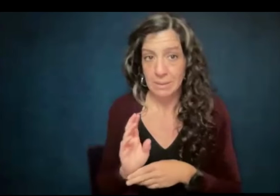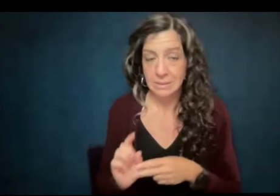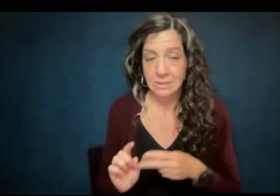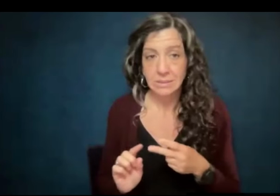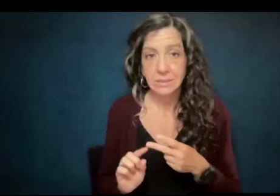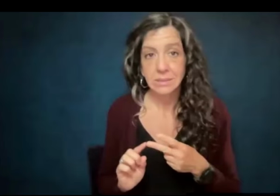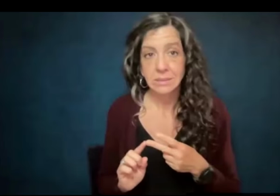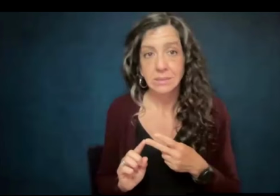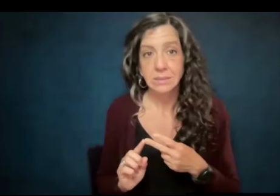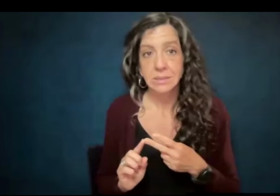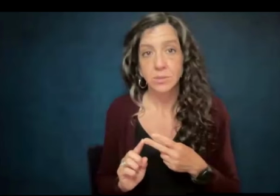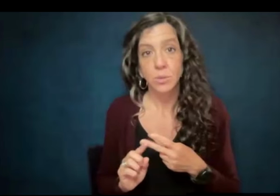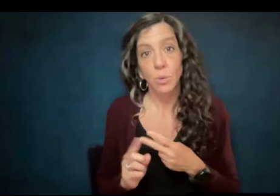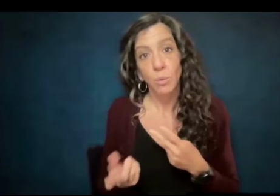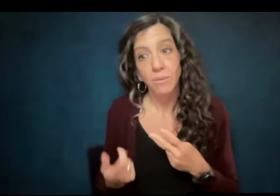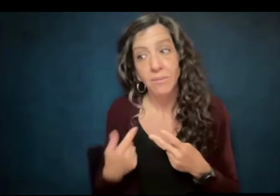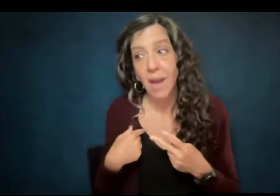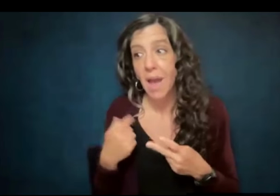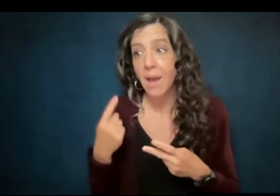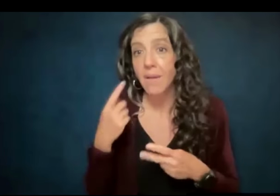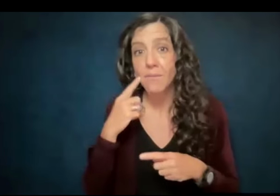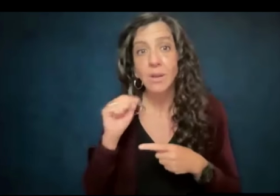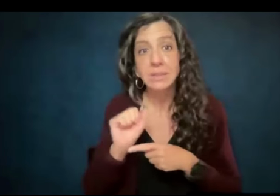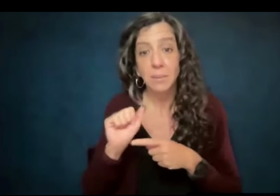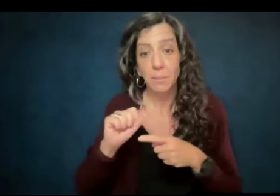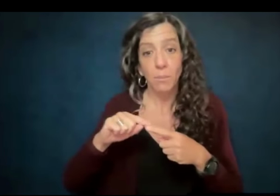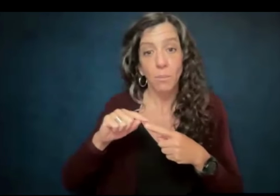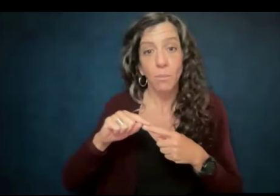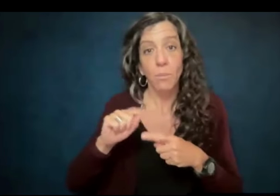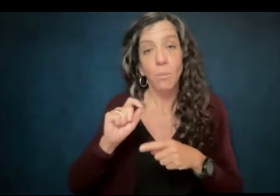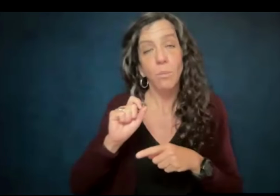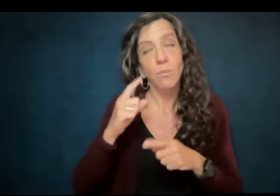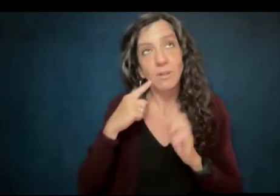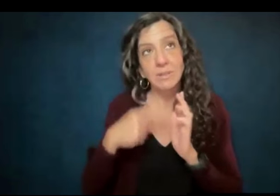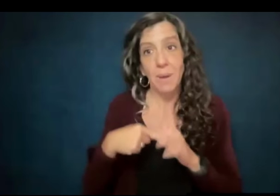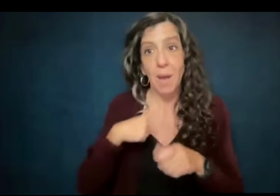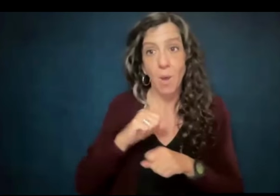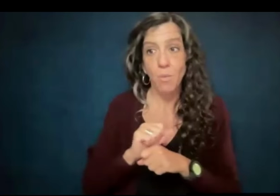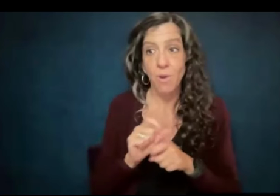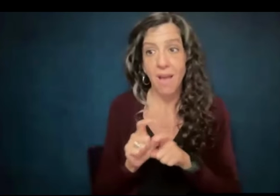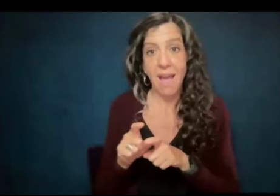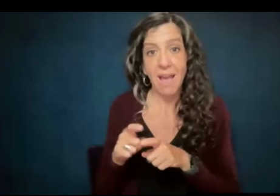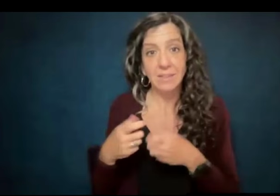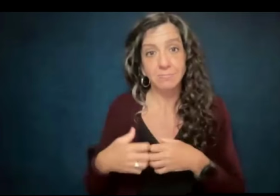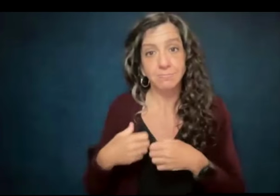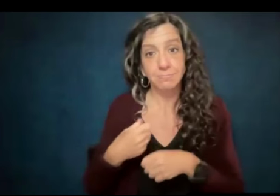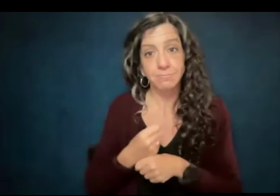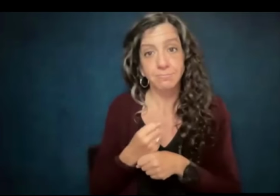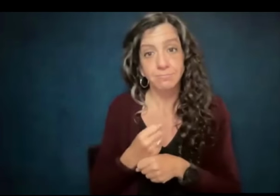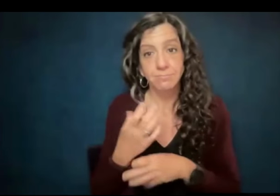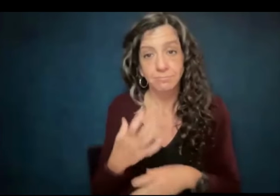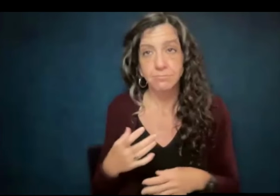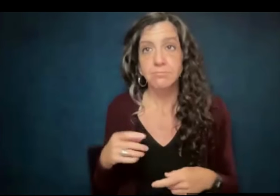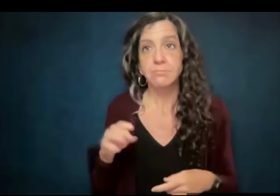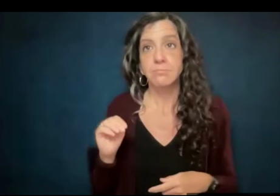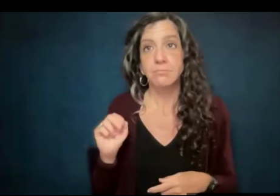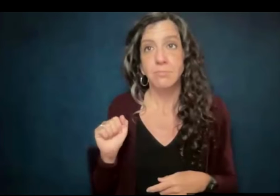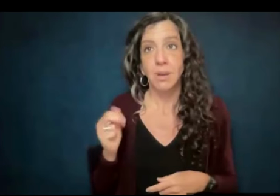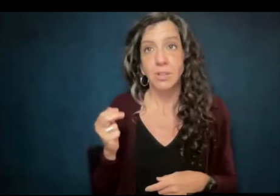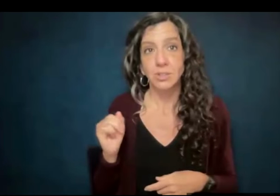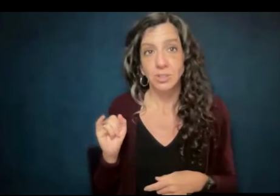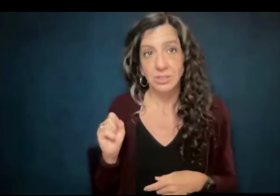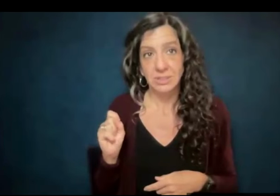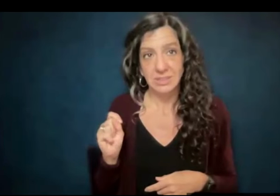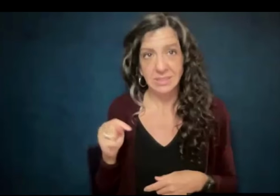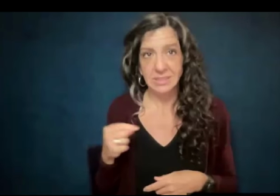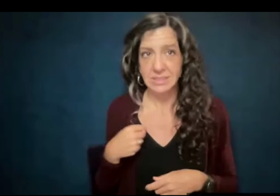business. So if I'm working as a machinist and I have to have all my own machining tools, those tools